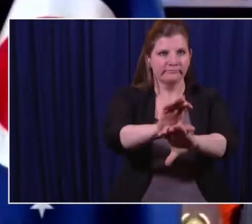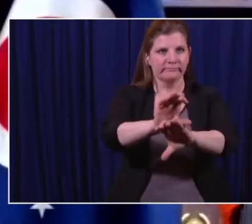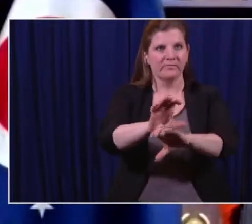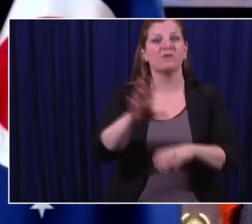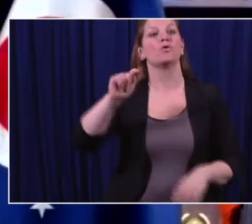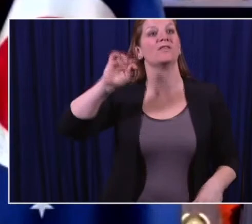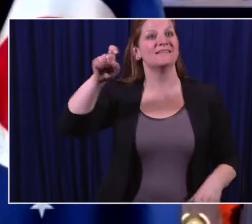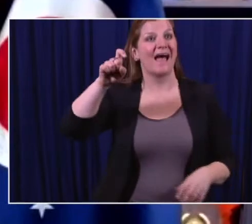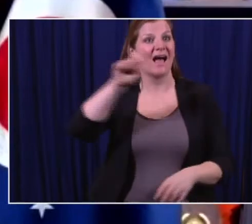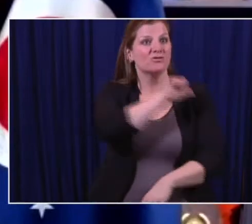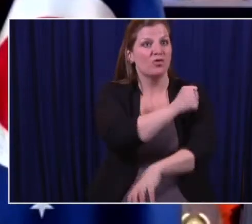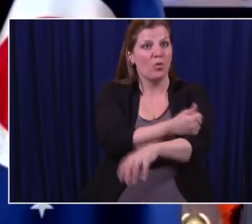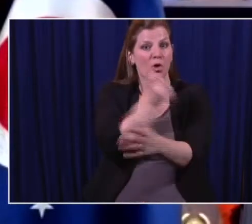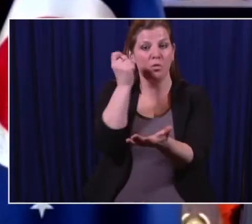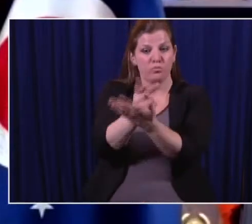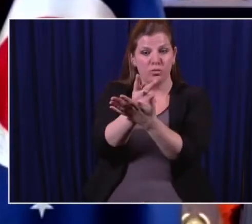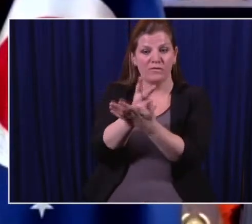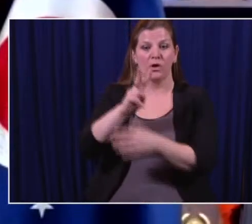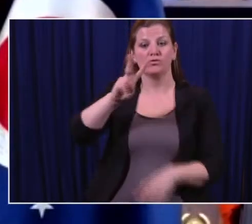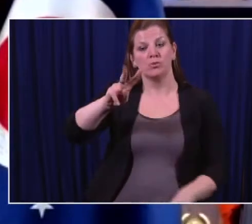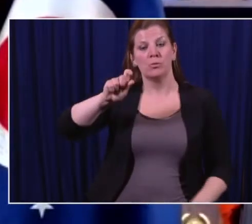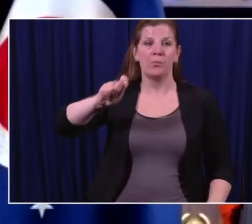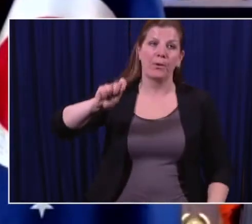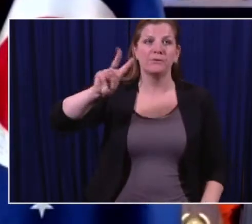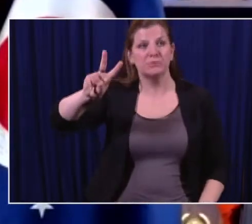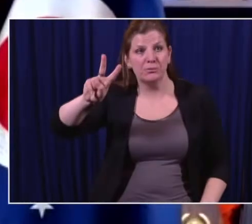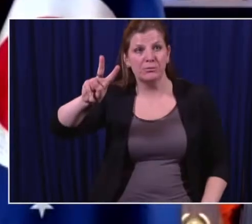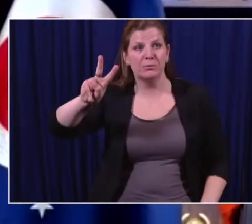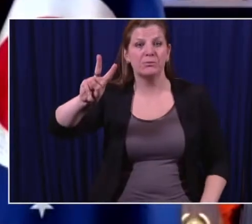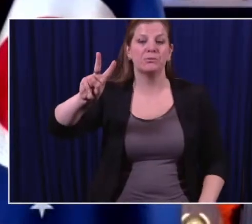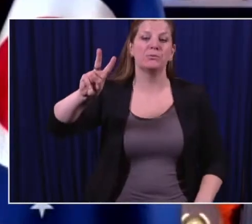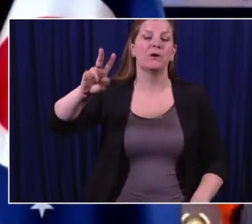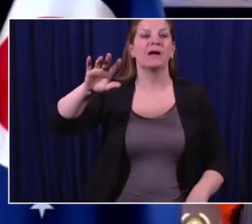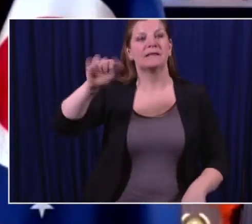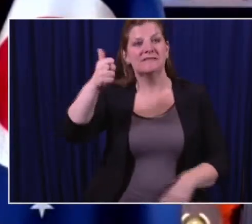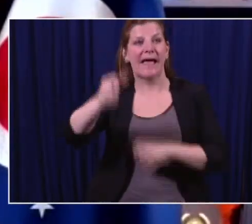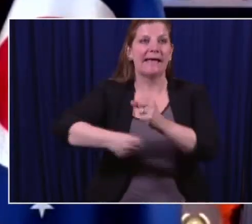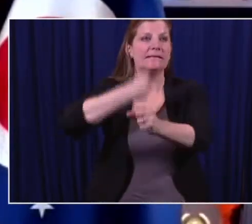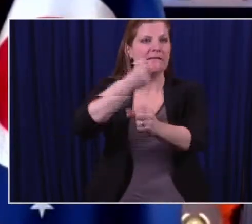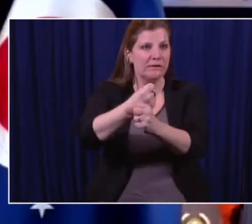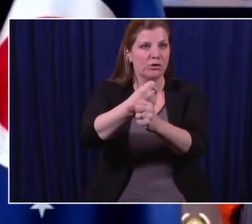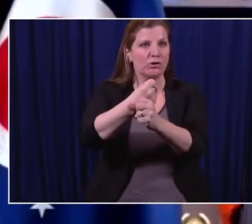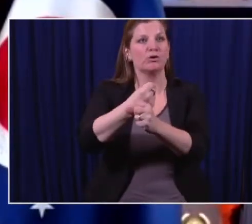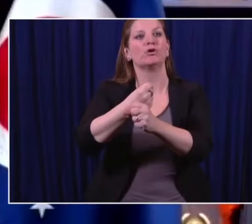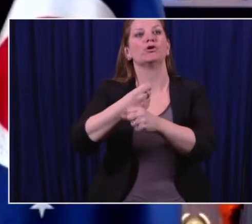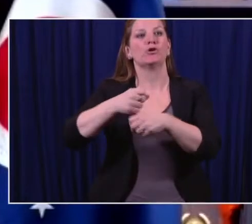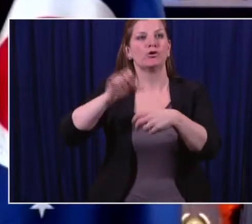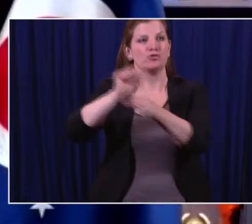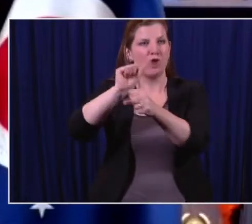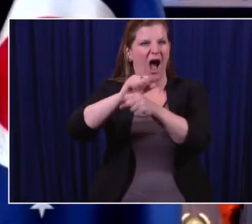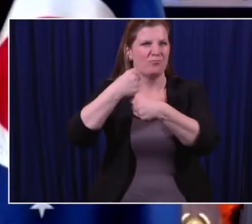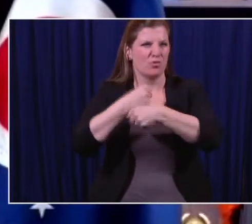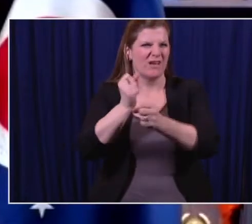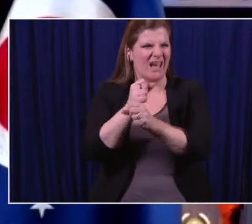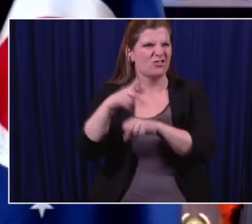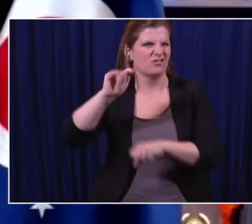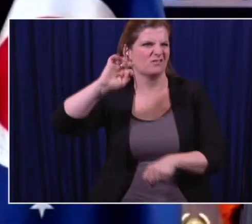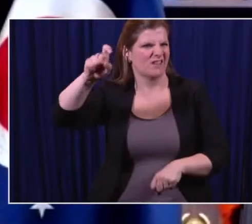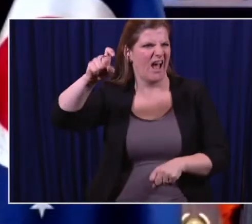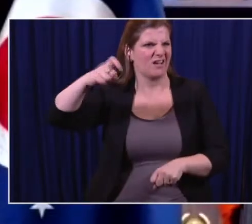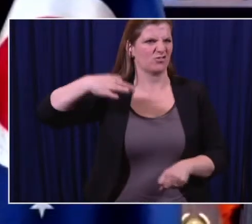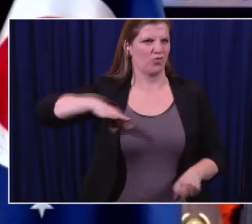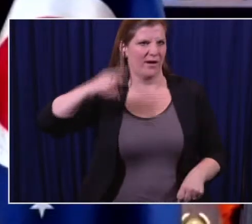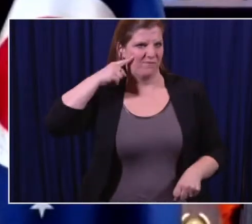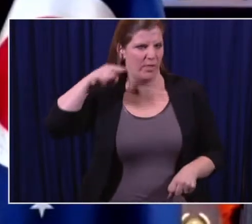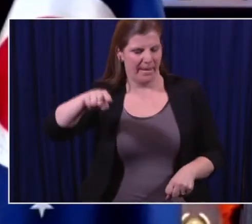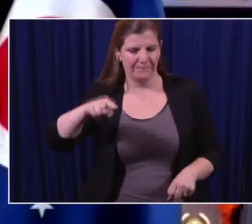a 2.211% 10-year job creation tax credit for this project. This is